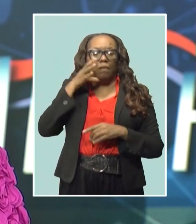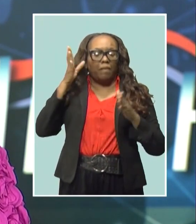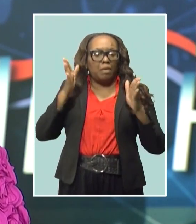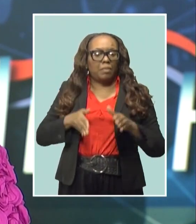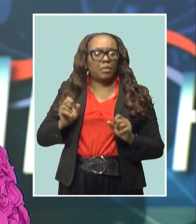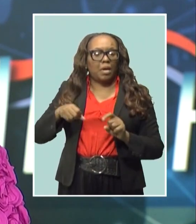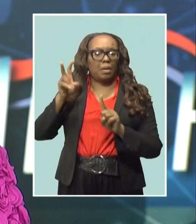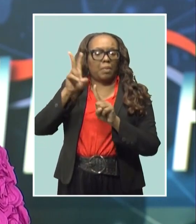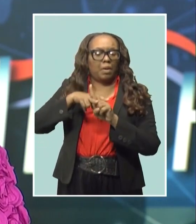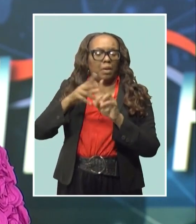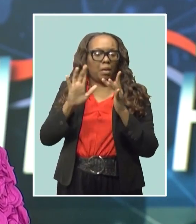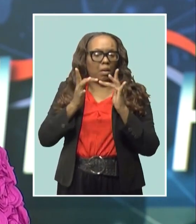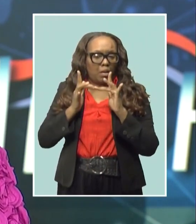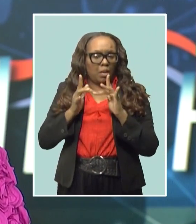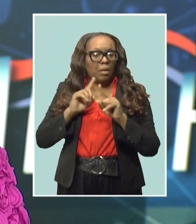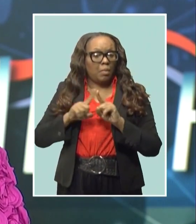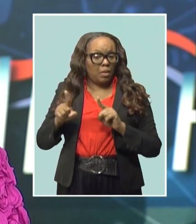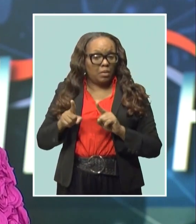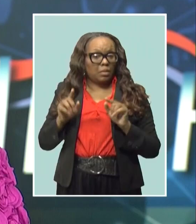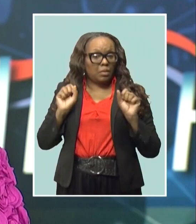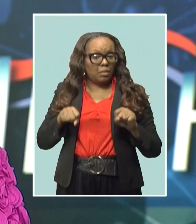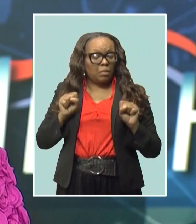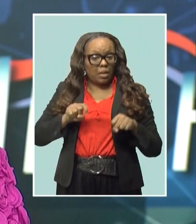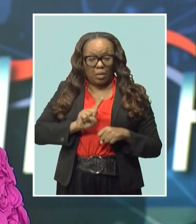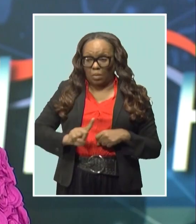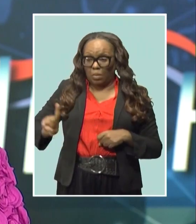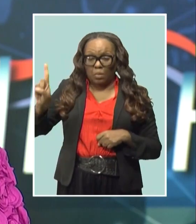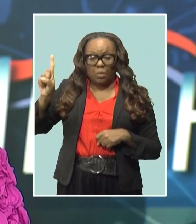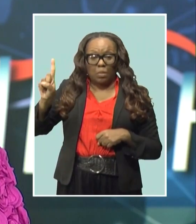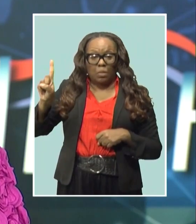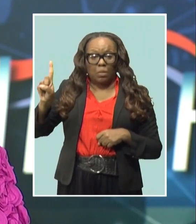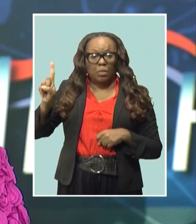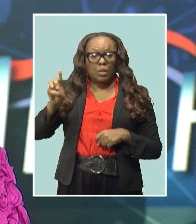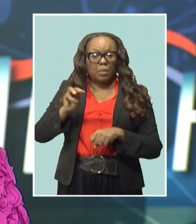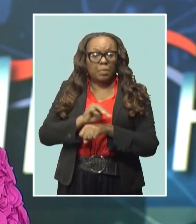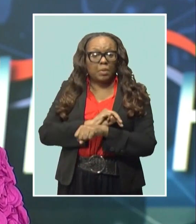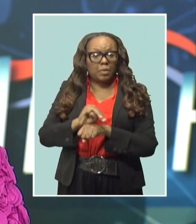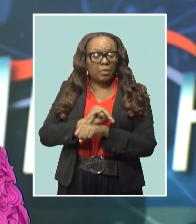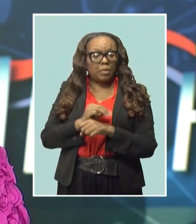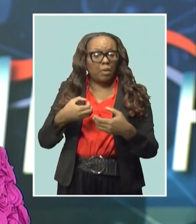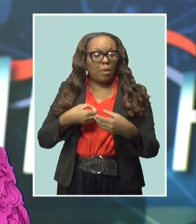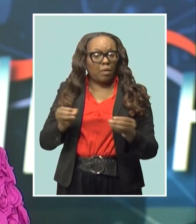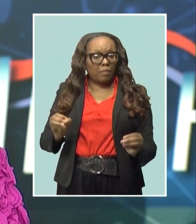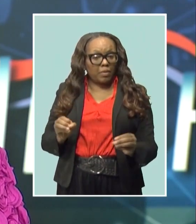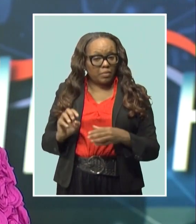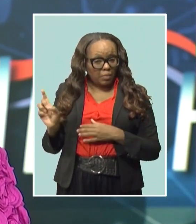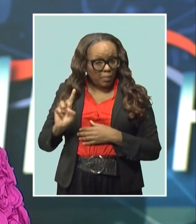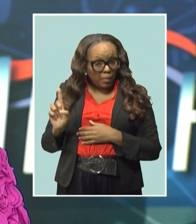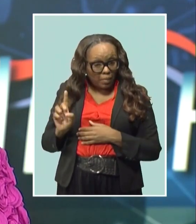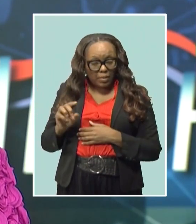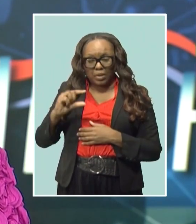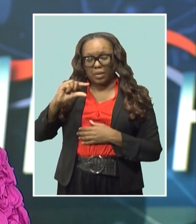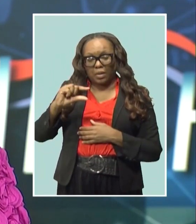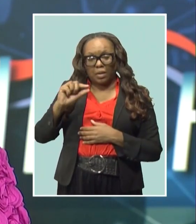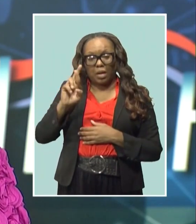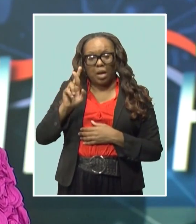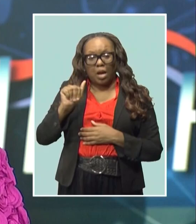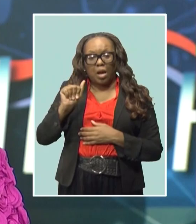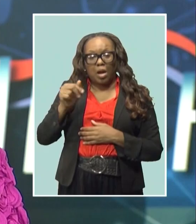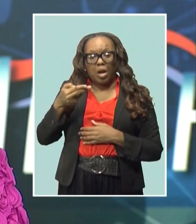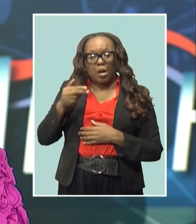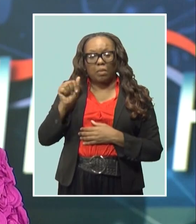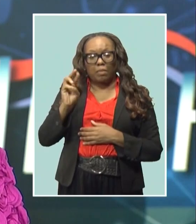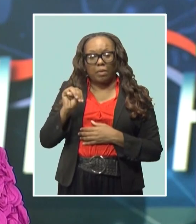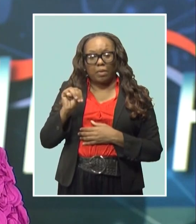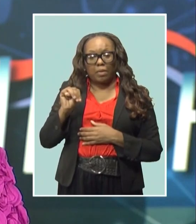until then, they can source applications at the ministry's Graham Hall office. Additionally, he reveals the bounty for the green monkey has also